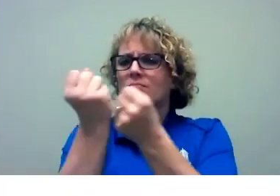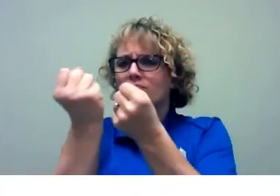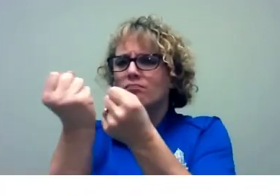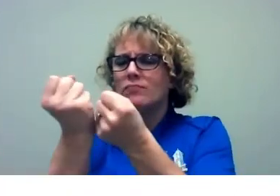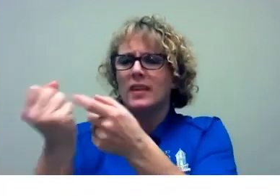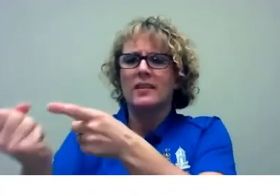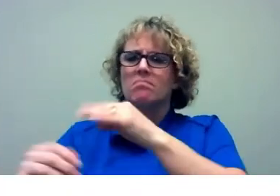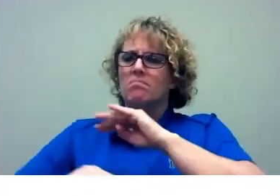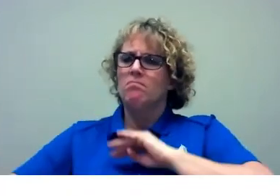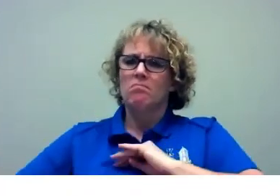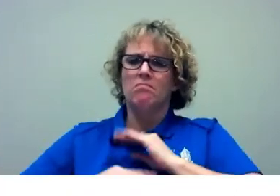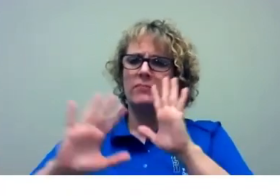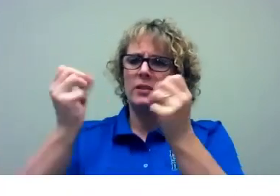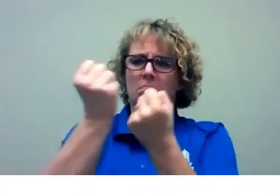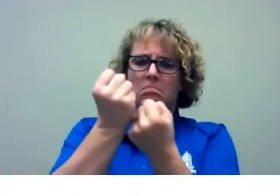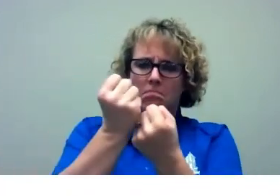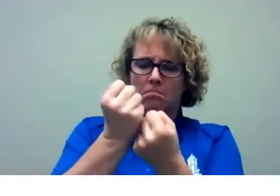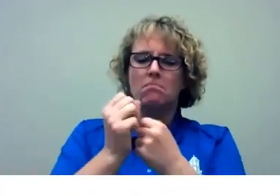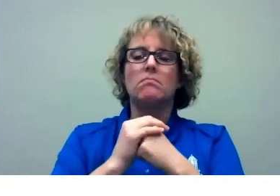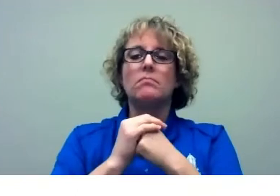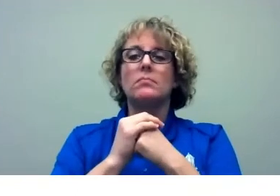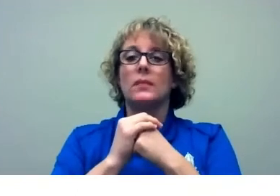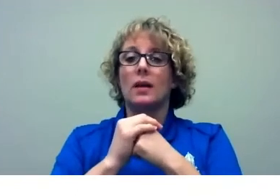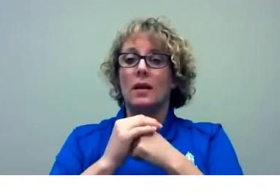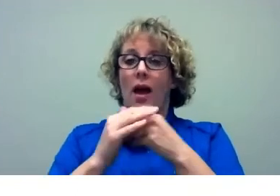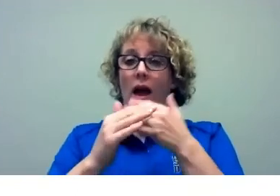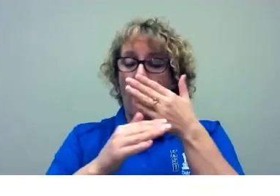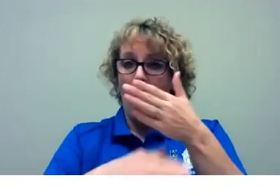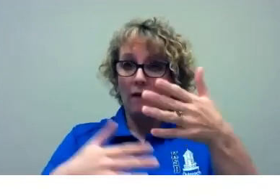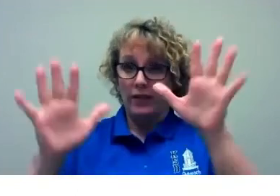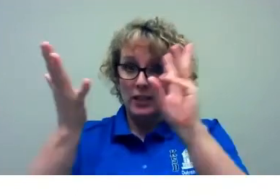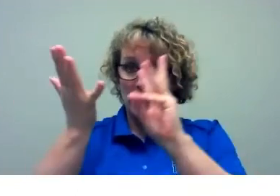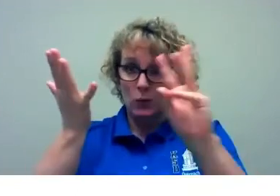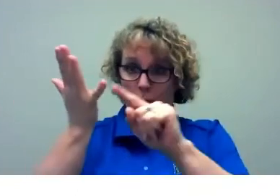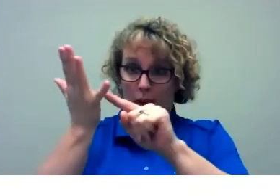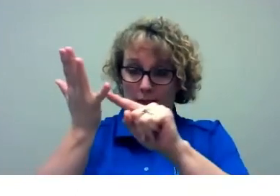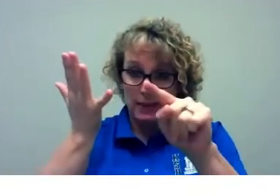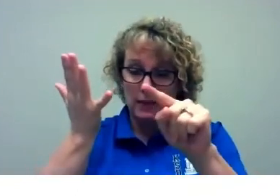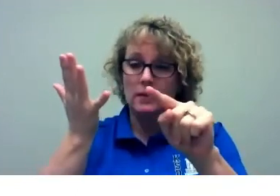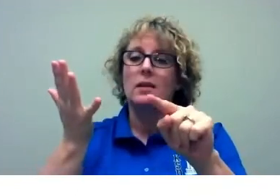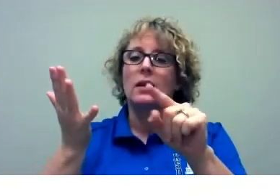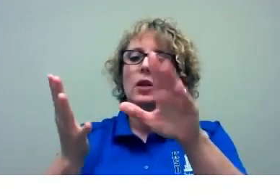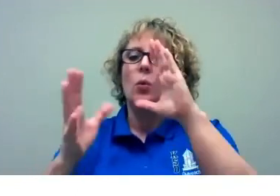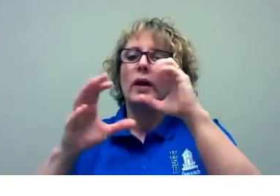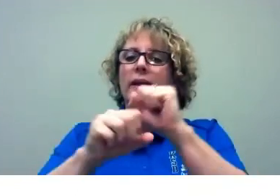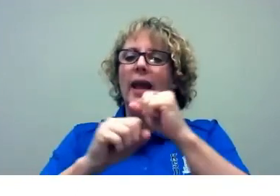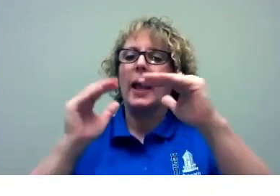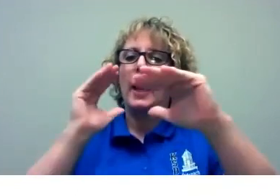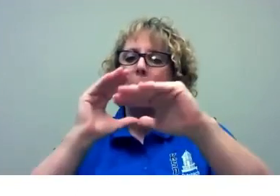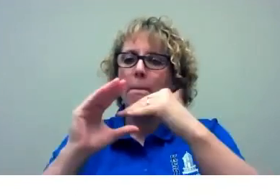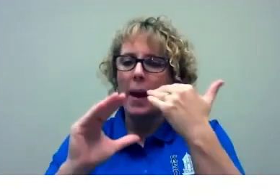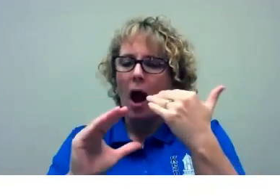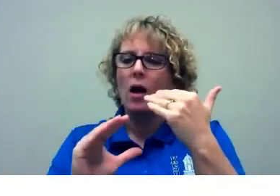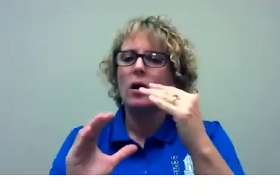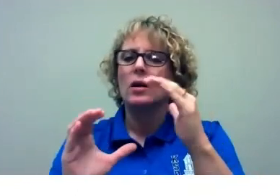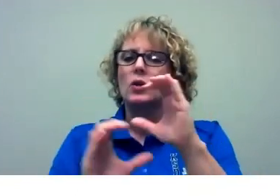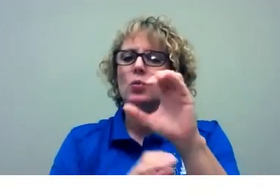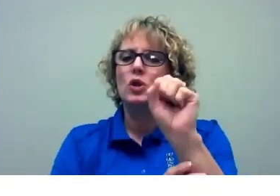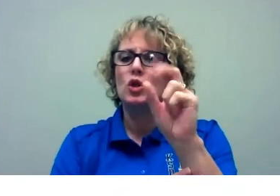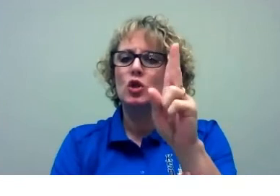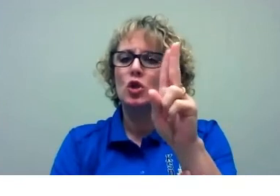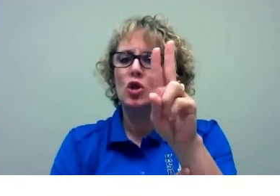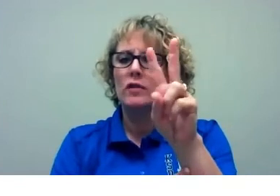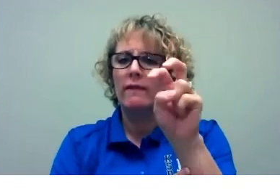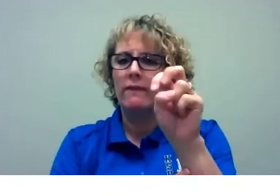After you have finished the 6-week program, please do let me know that you have finished supporting the peer and that